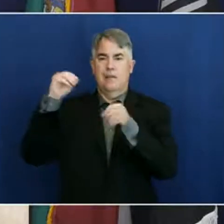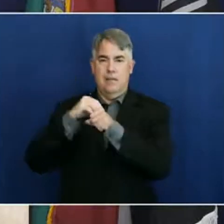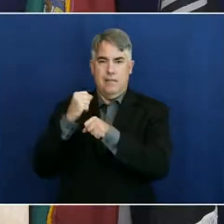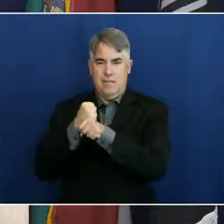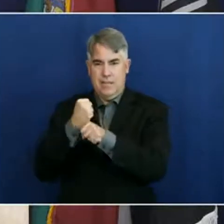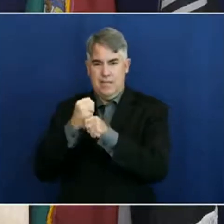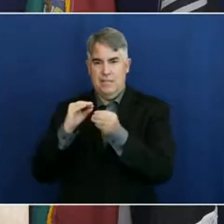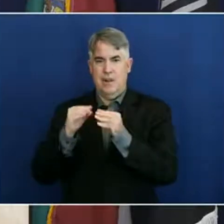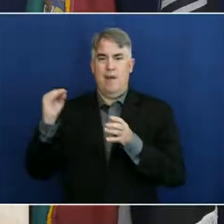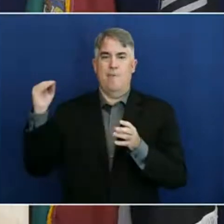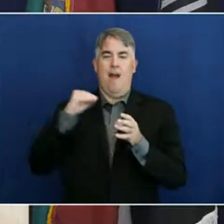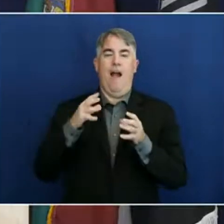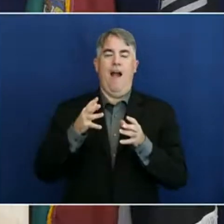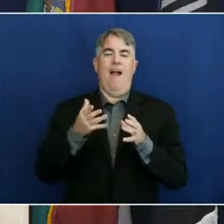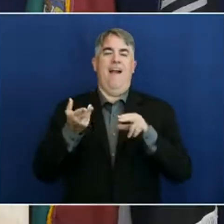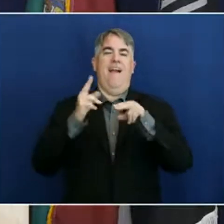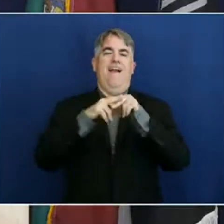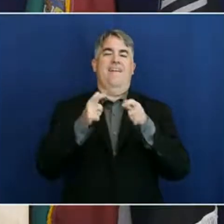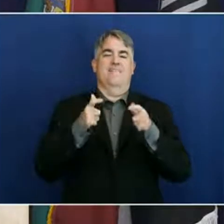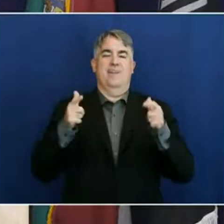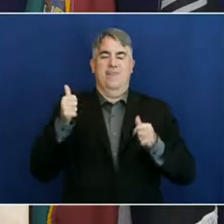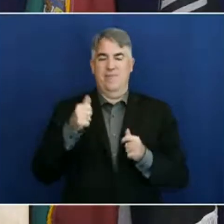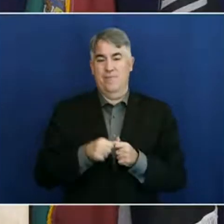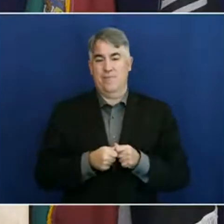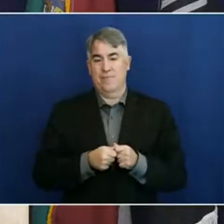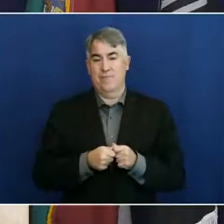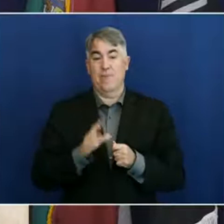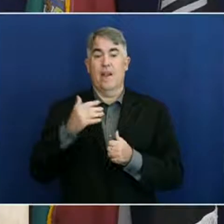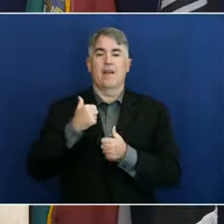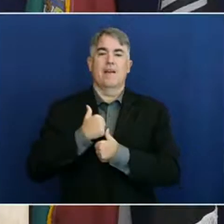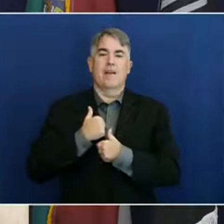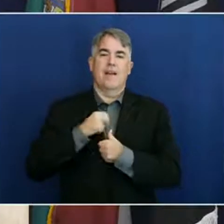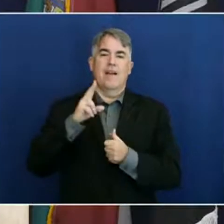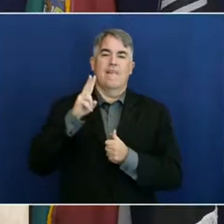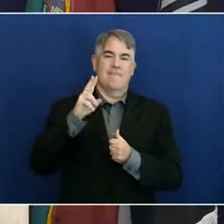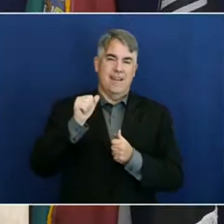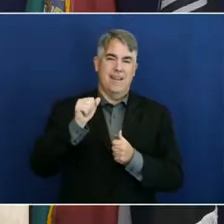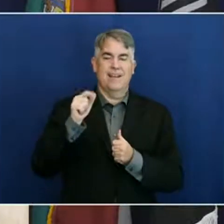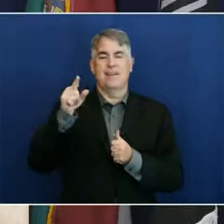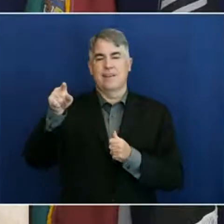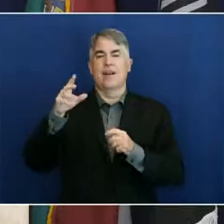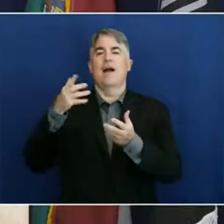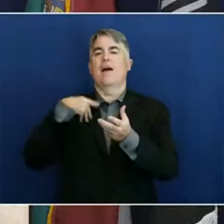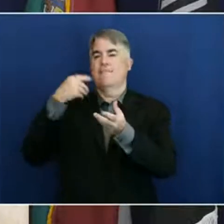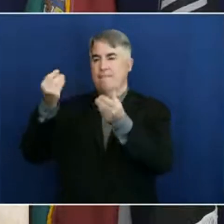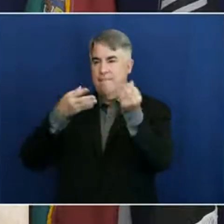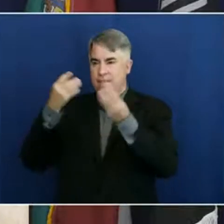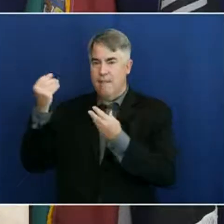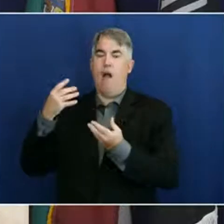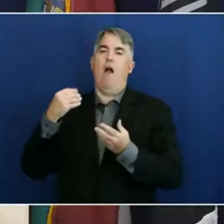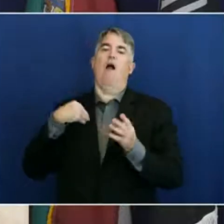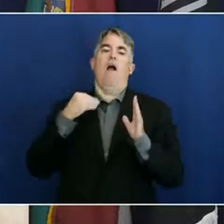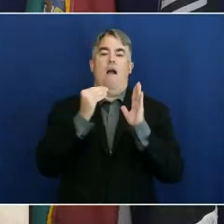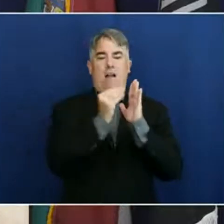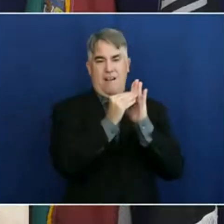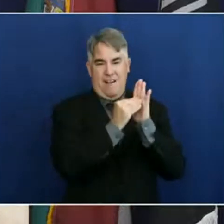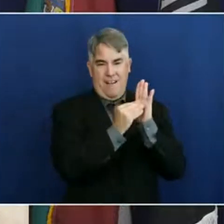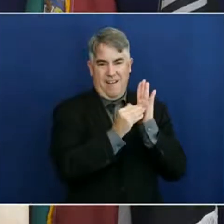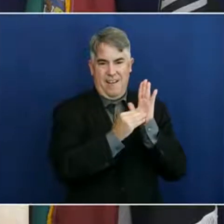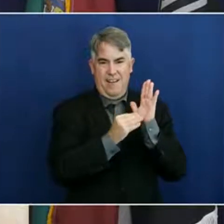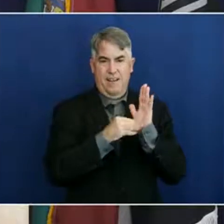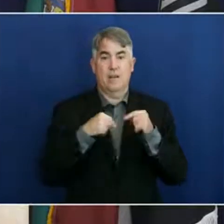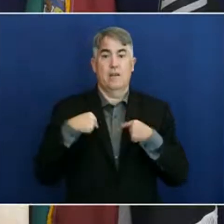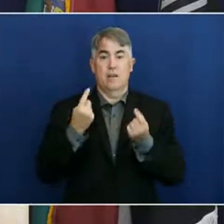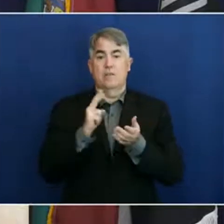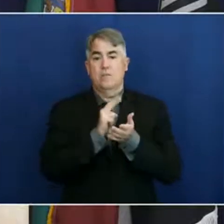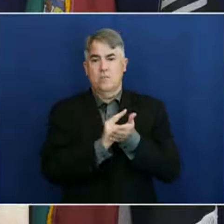along with the Veterans Administration. So those are now fully updated. We will be getting those updates from them every 2 weeks, and as we get them, we will add